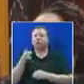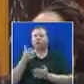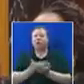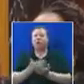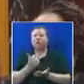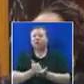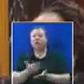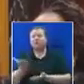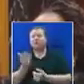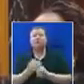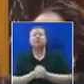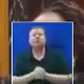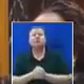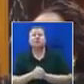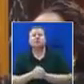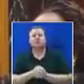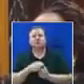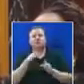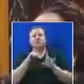Chairperson,